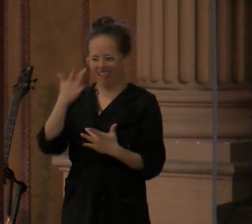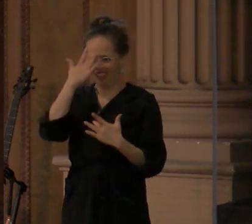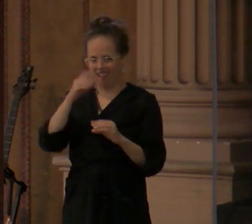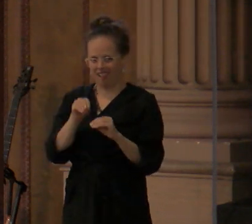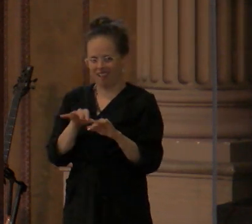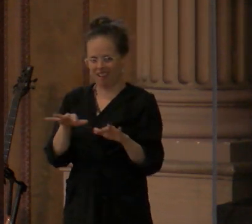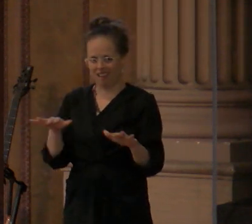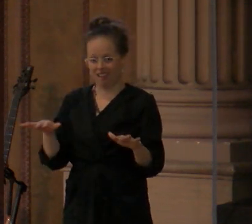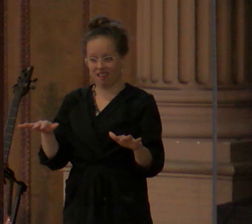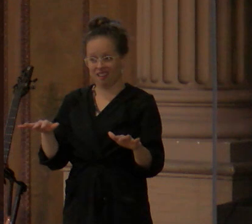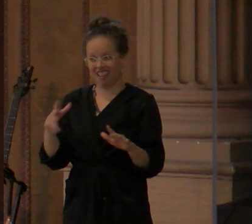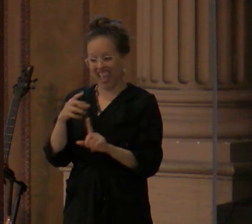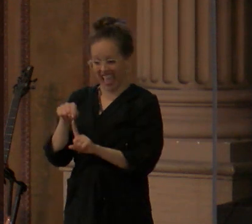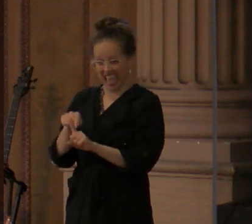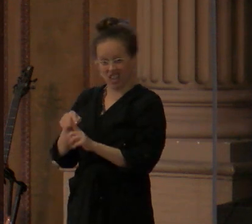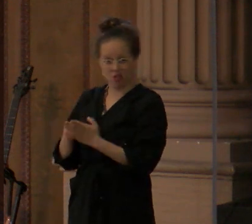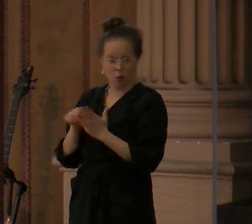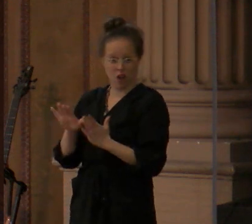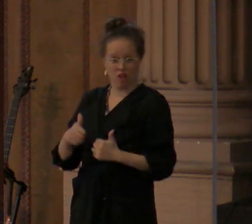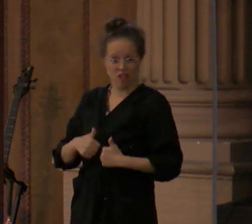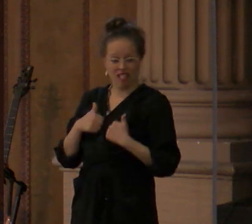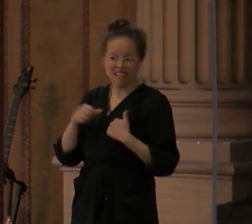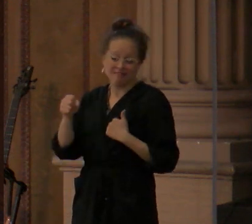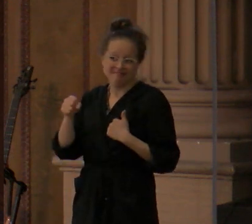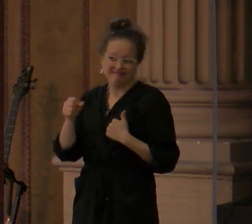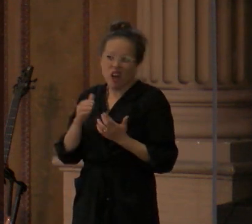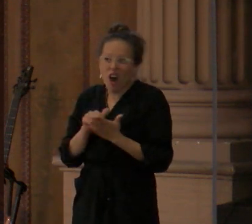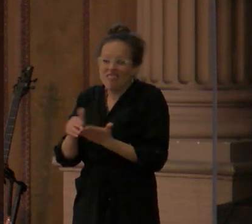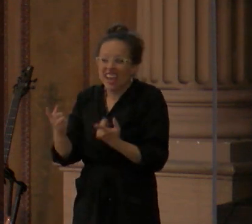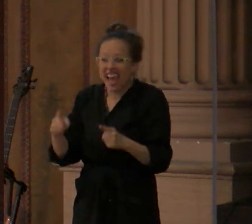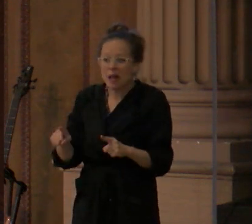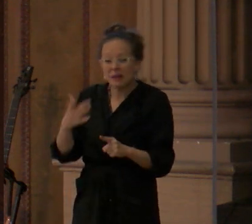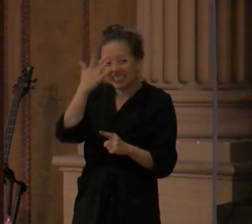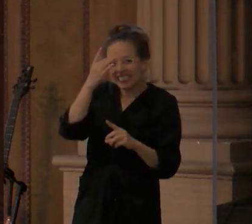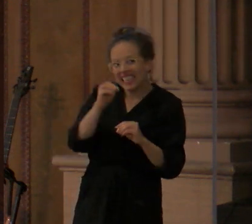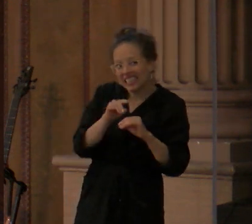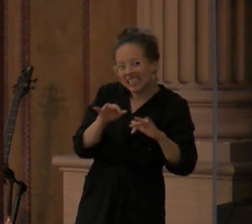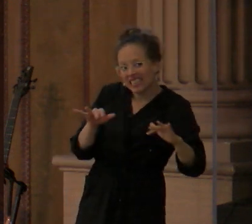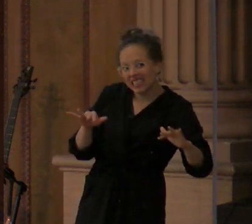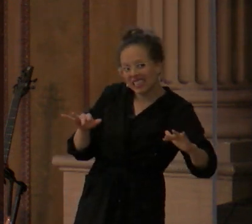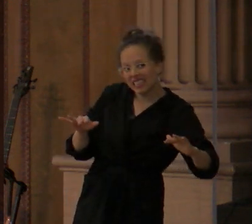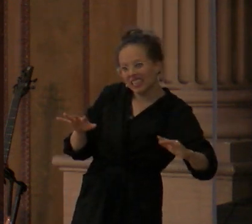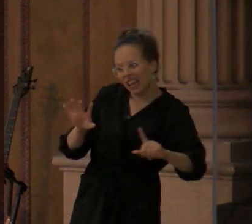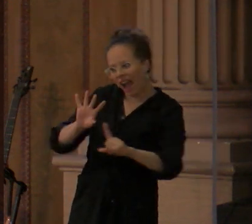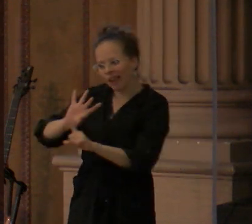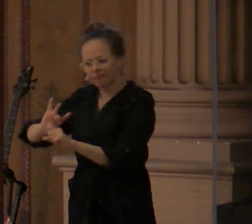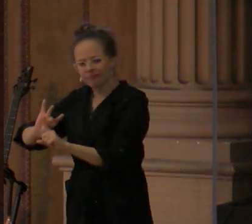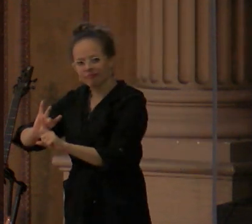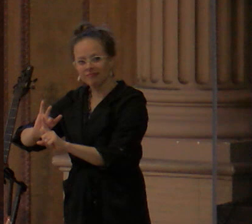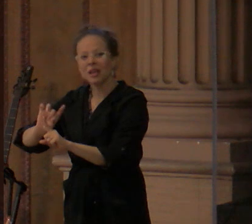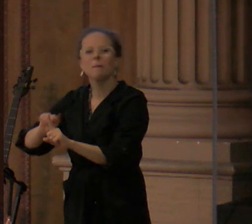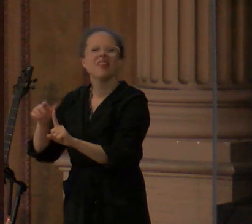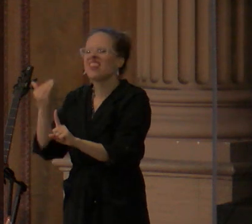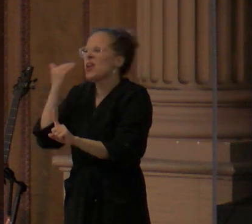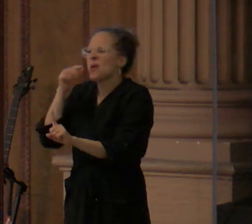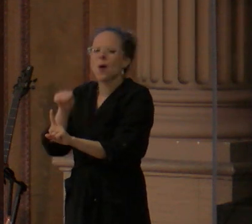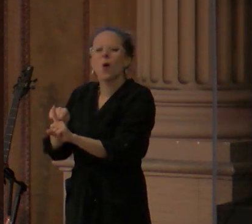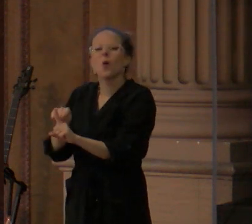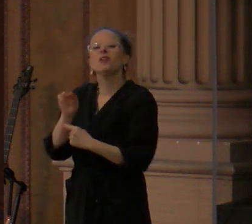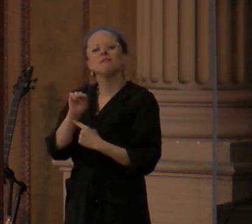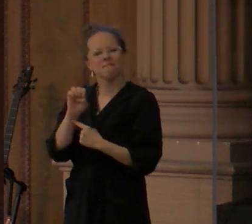it did cost them their lives. Often they did get sick. But they knew that the meek one day will inherit the earth anyways.